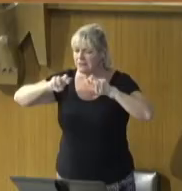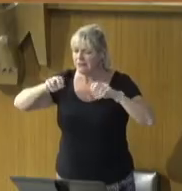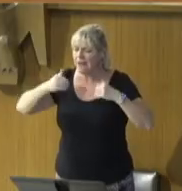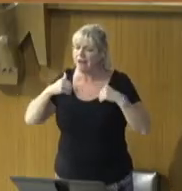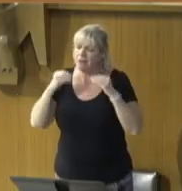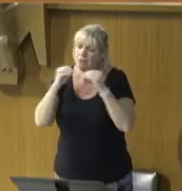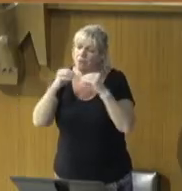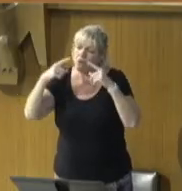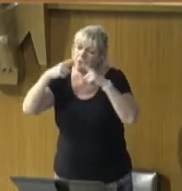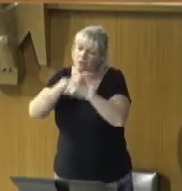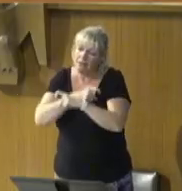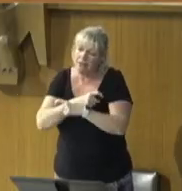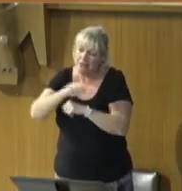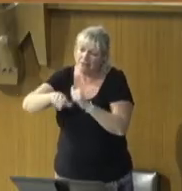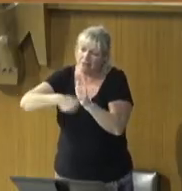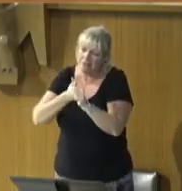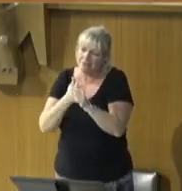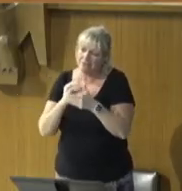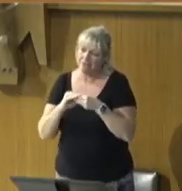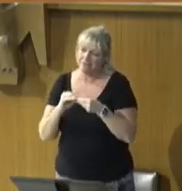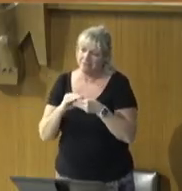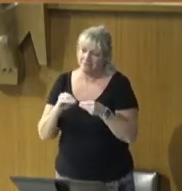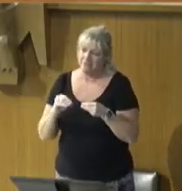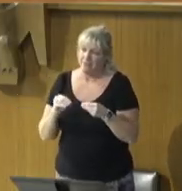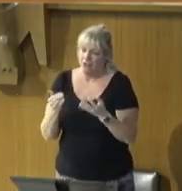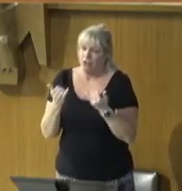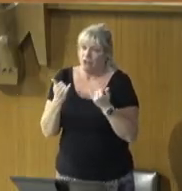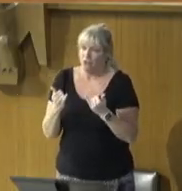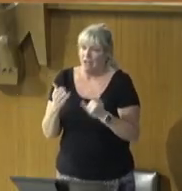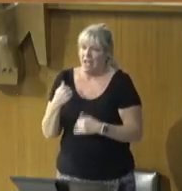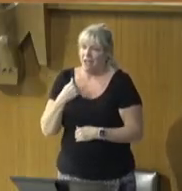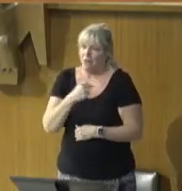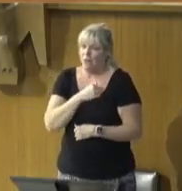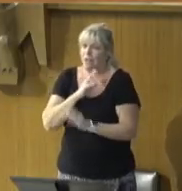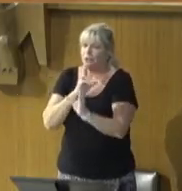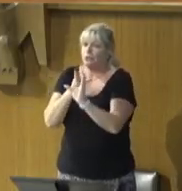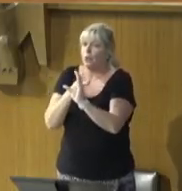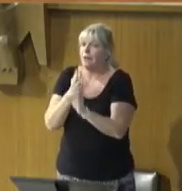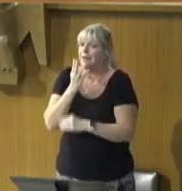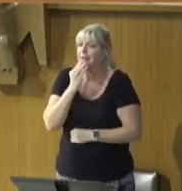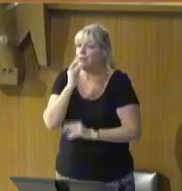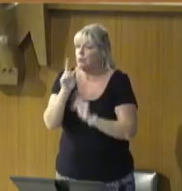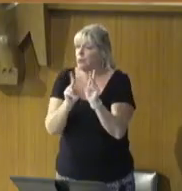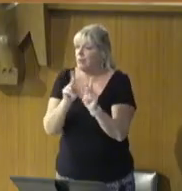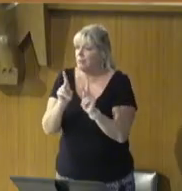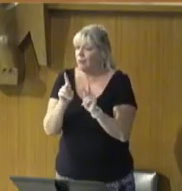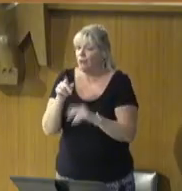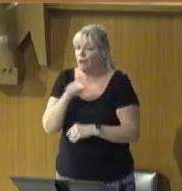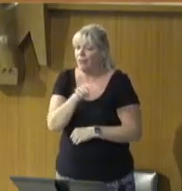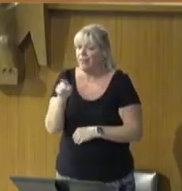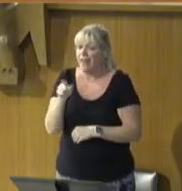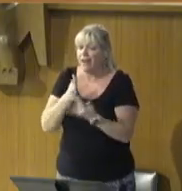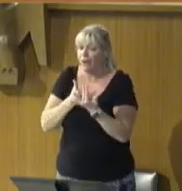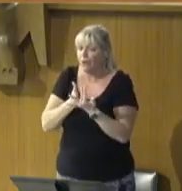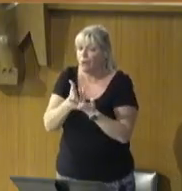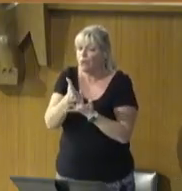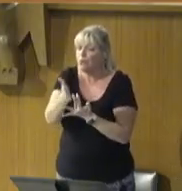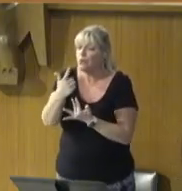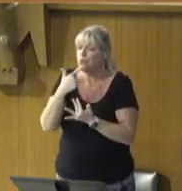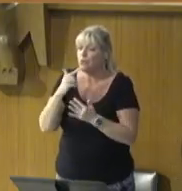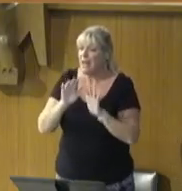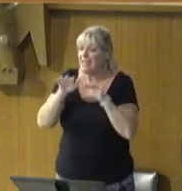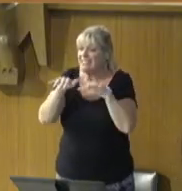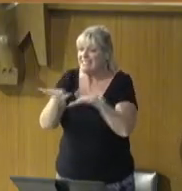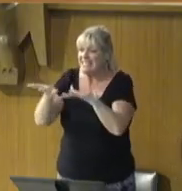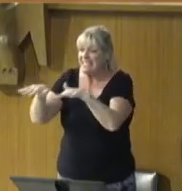aspects of the stories. And today we join the Hebrew people as they cross the Red Sea and their escape